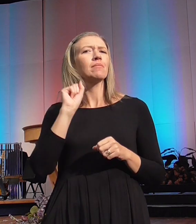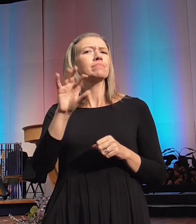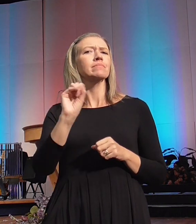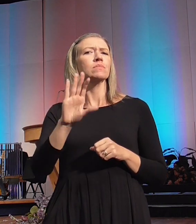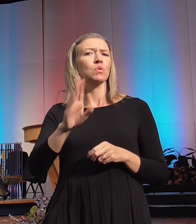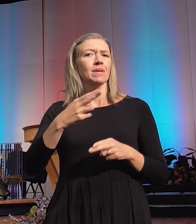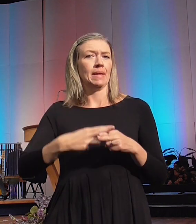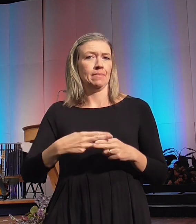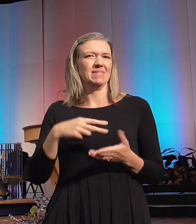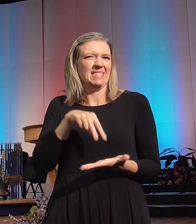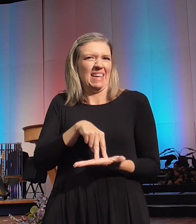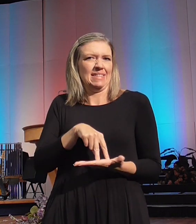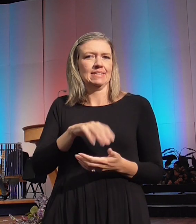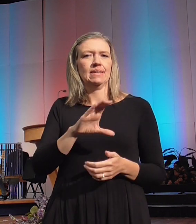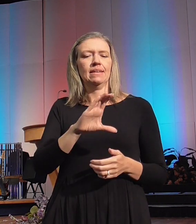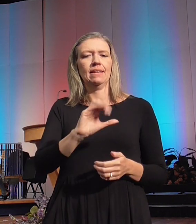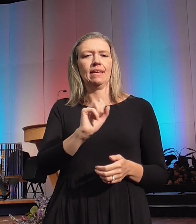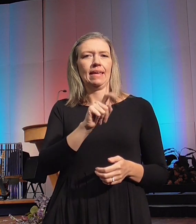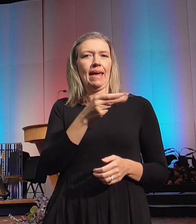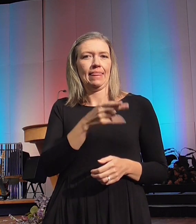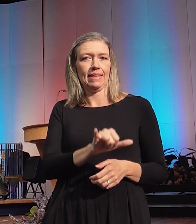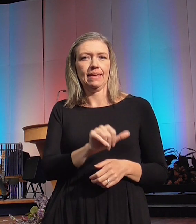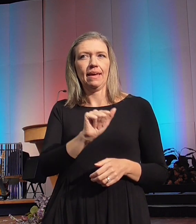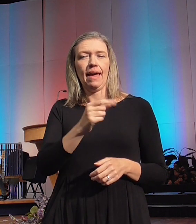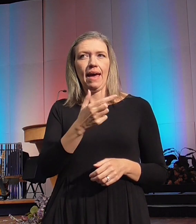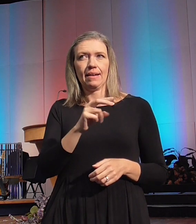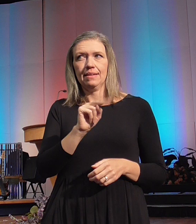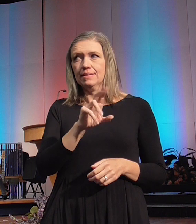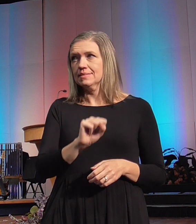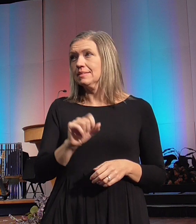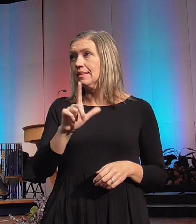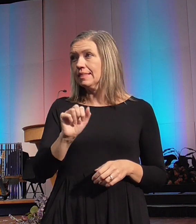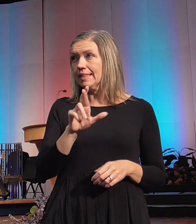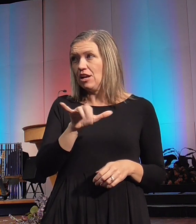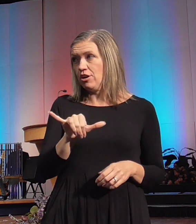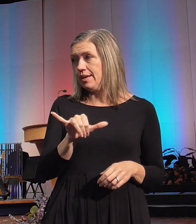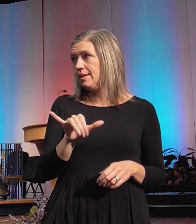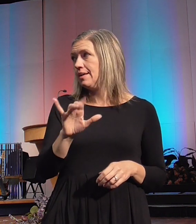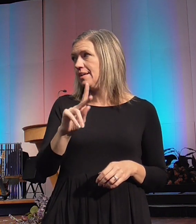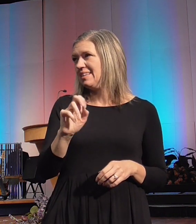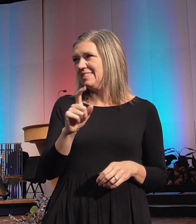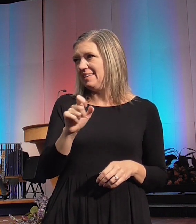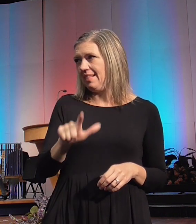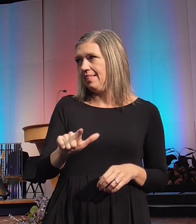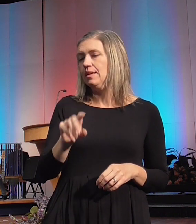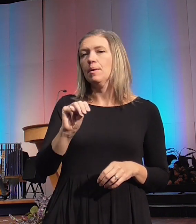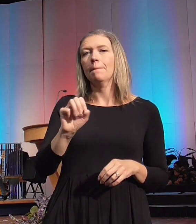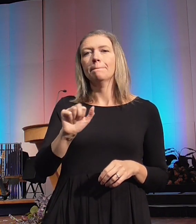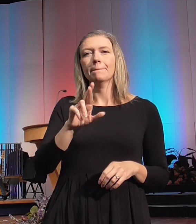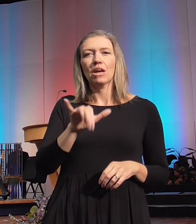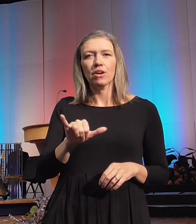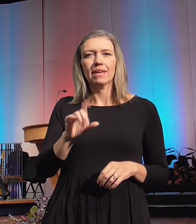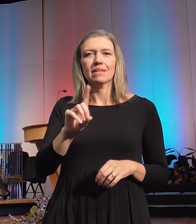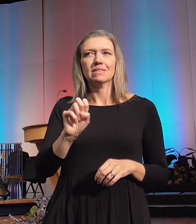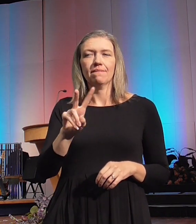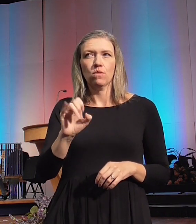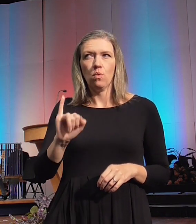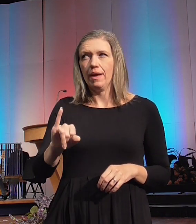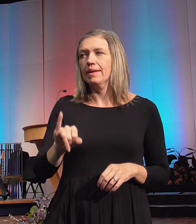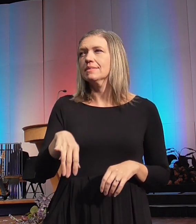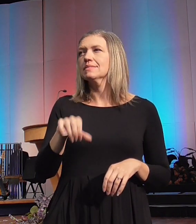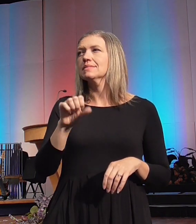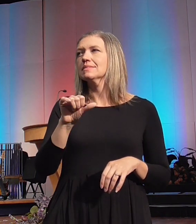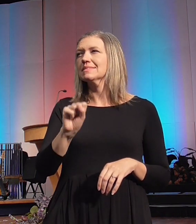please stand? Kathy Agnes, Larry Cattell, Mary DeVoy, Sylvia